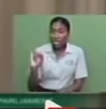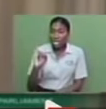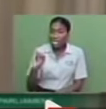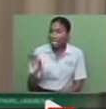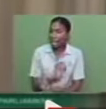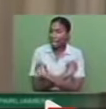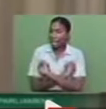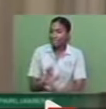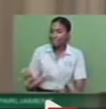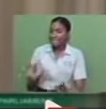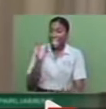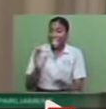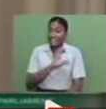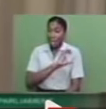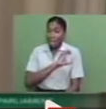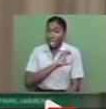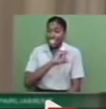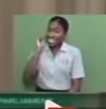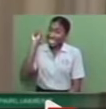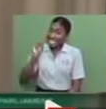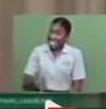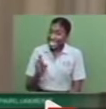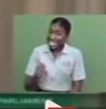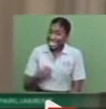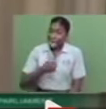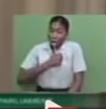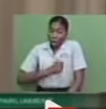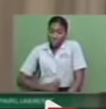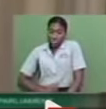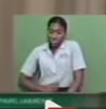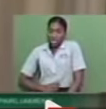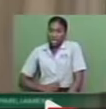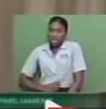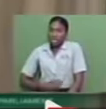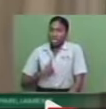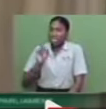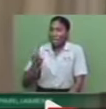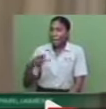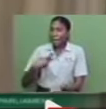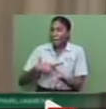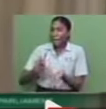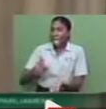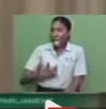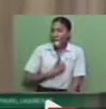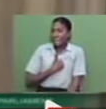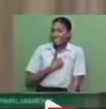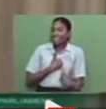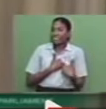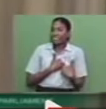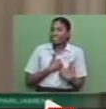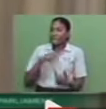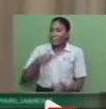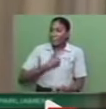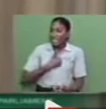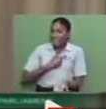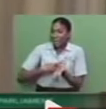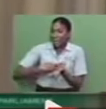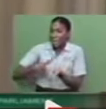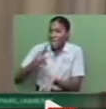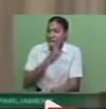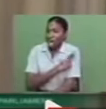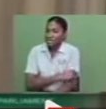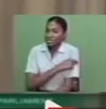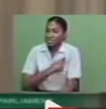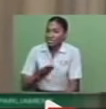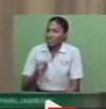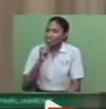urgent operation, they'll have to pay out of their own pocket, you know, large sums to cover expenses out of their pockets. With the